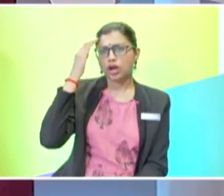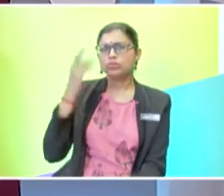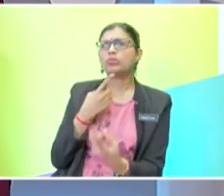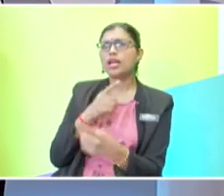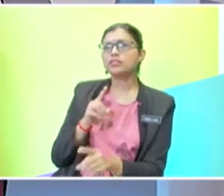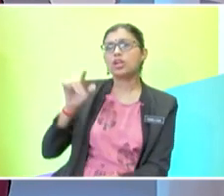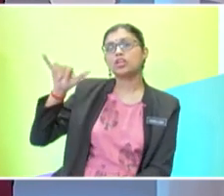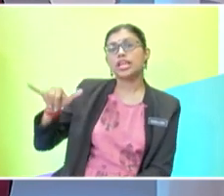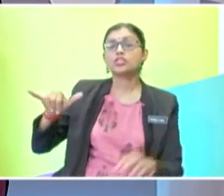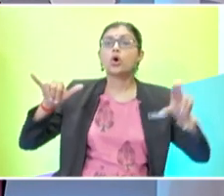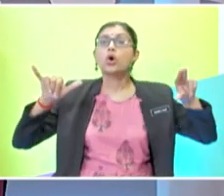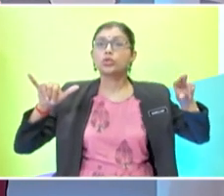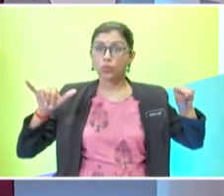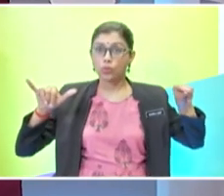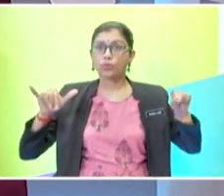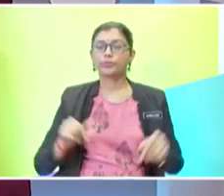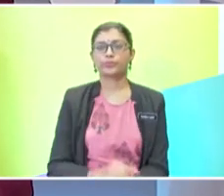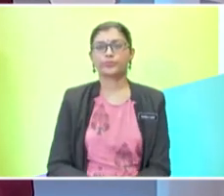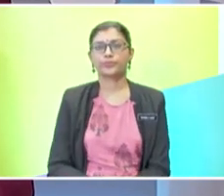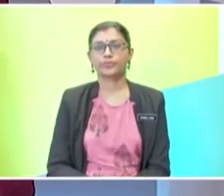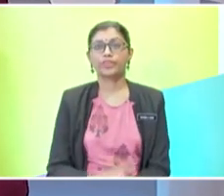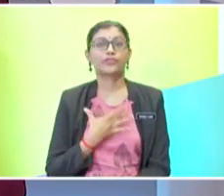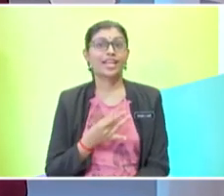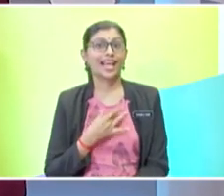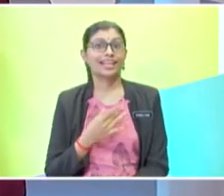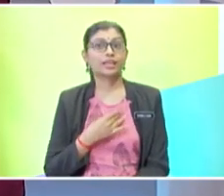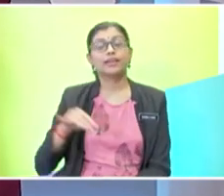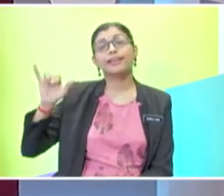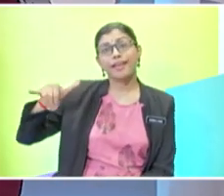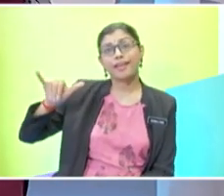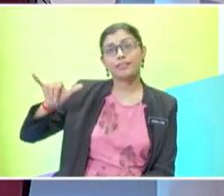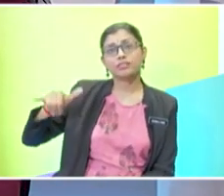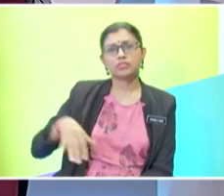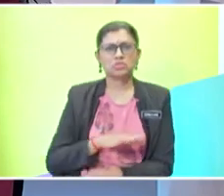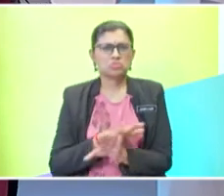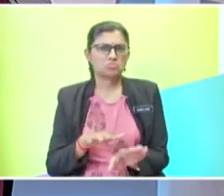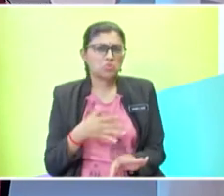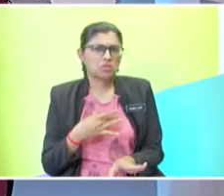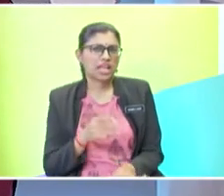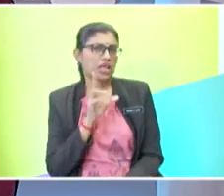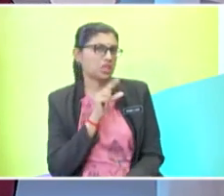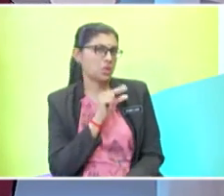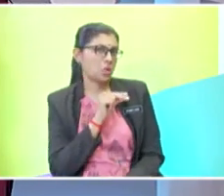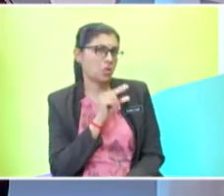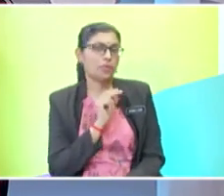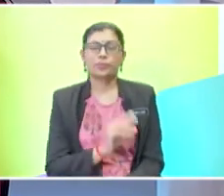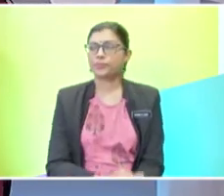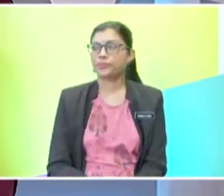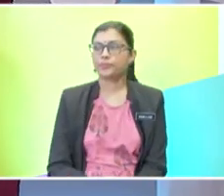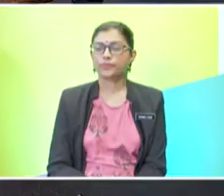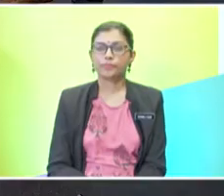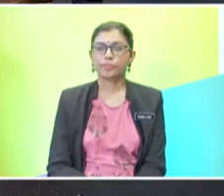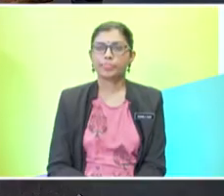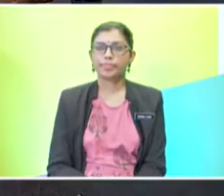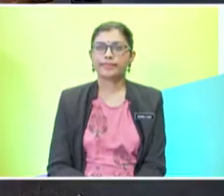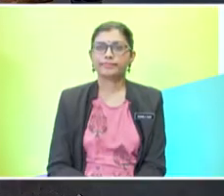they don't like something, they should know how to respond to it. Okay. Okay. Right, Sean, if... Yes. Let's say you like something, right? Mm-hmm.